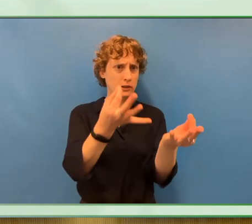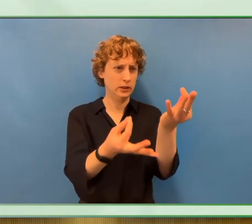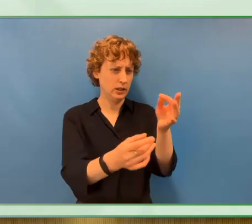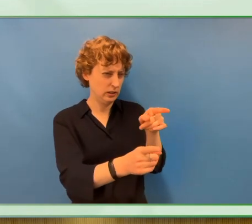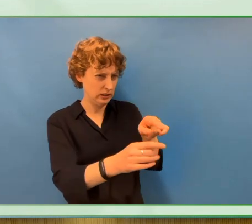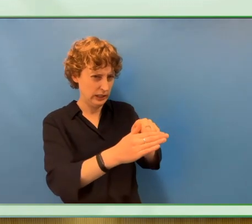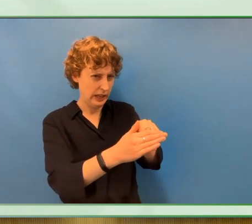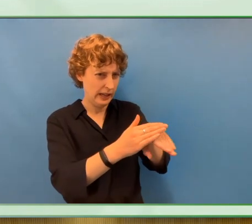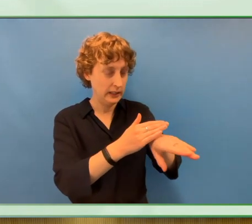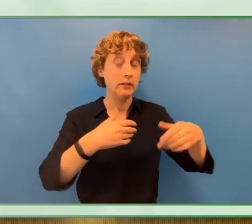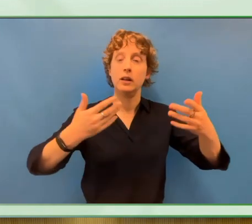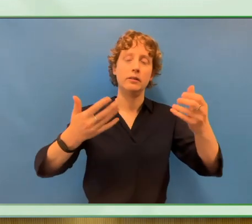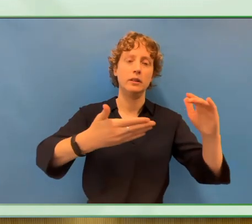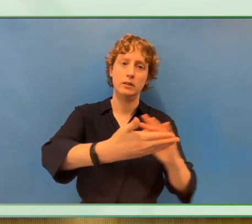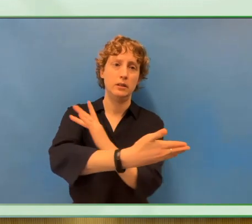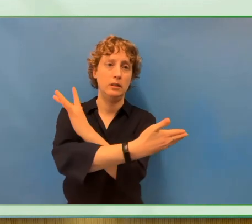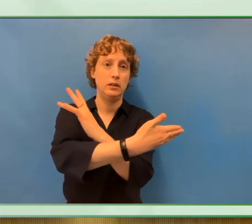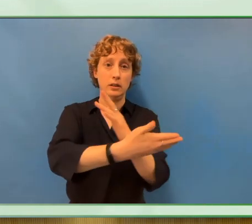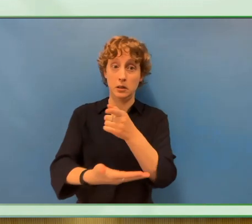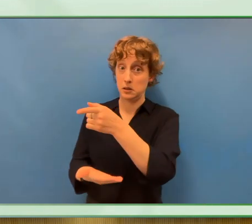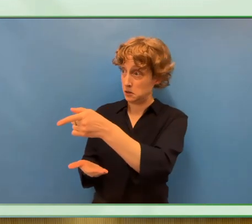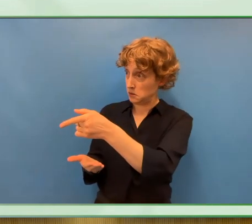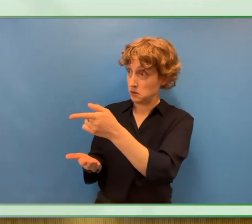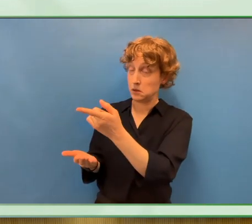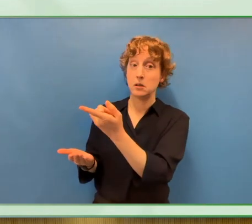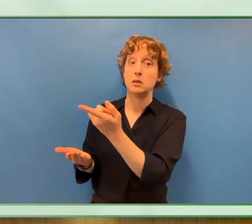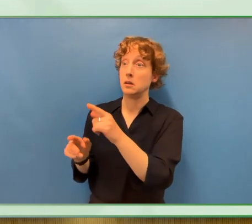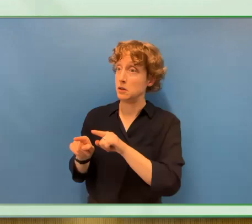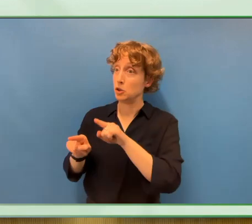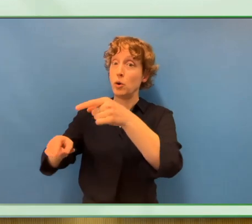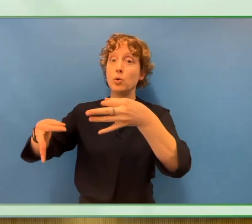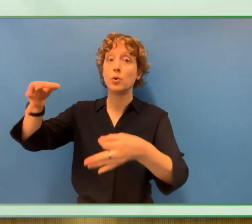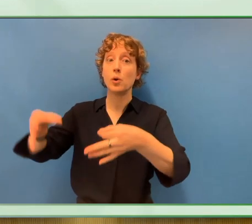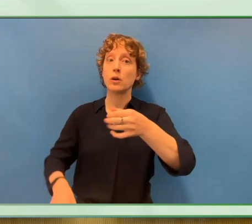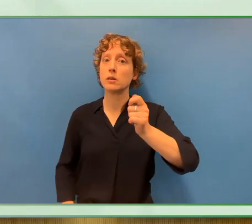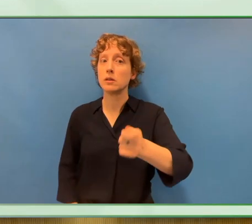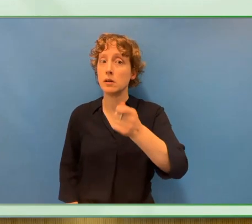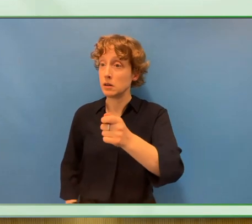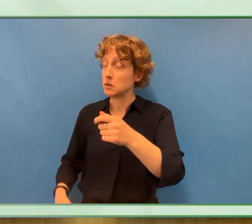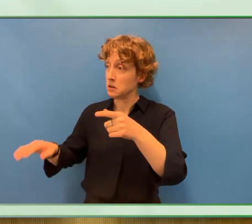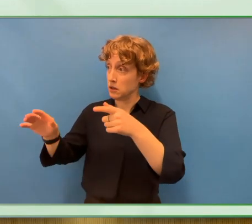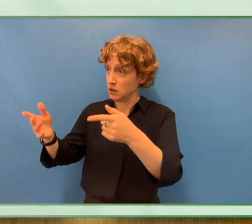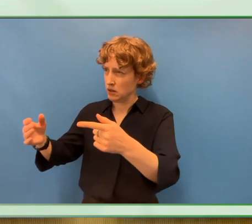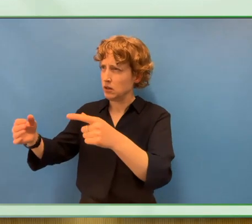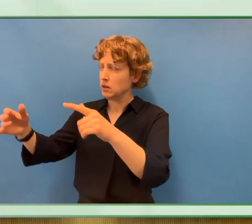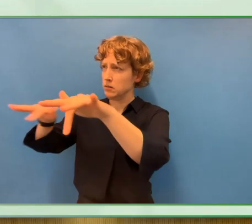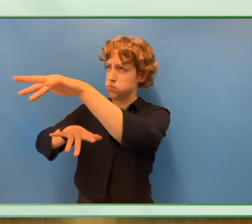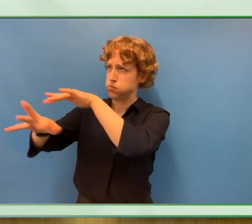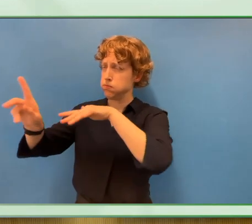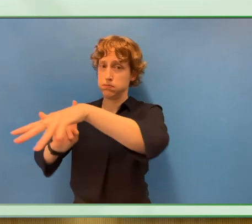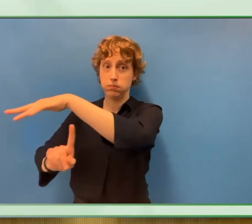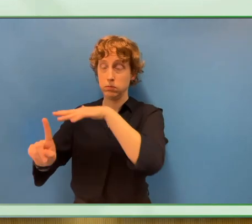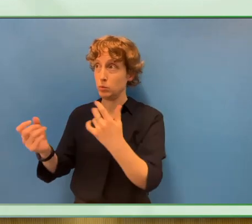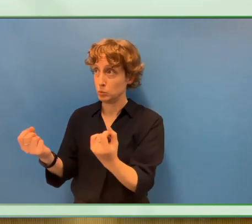courts, making sure that those who go to the courts have appropriate support so they understand what the proceedings are about,